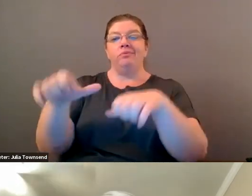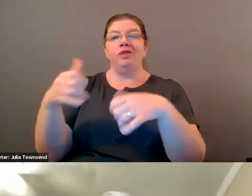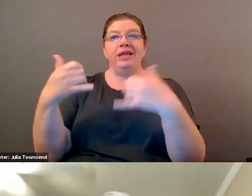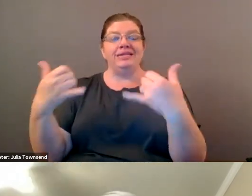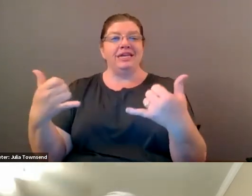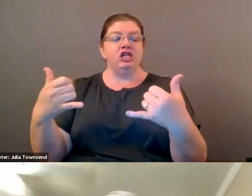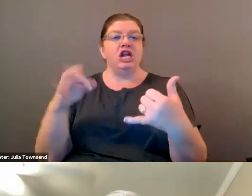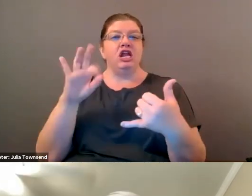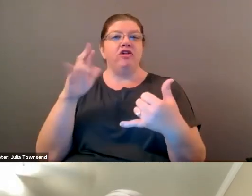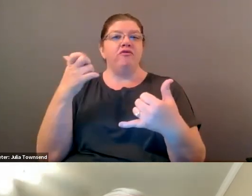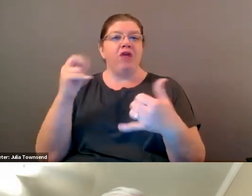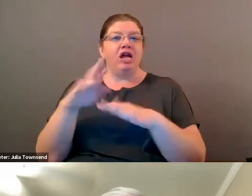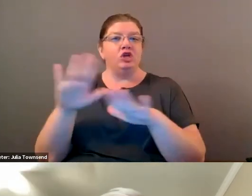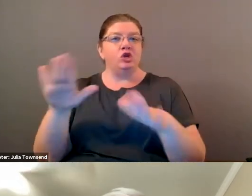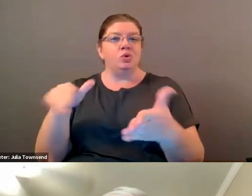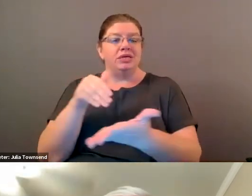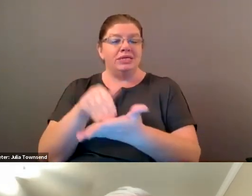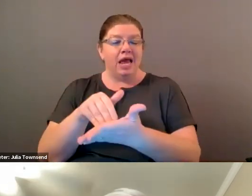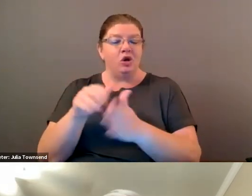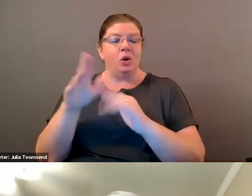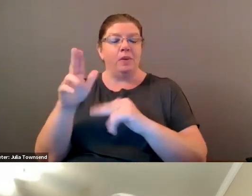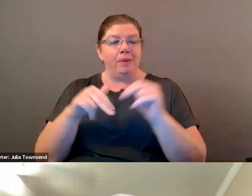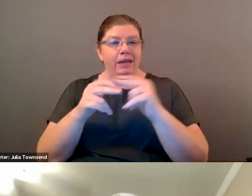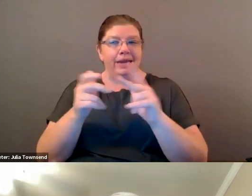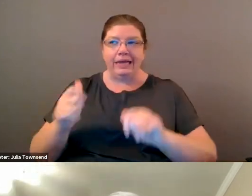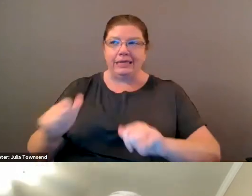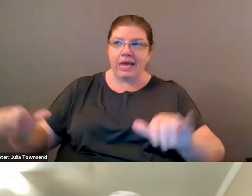and grounds. Next slide,